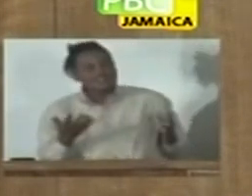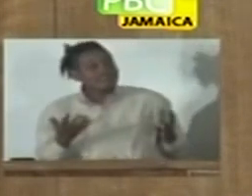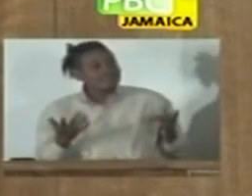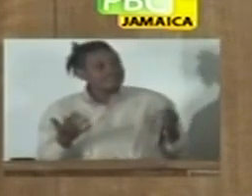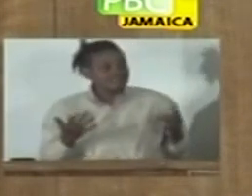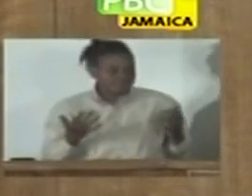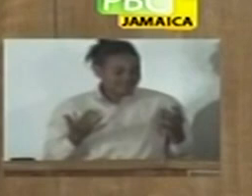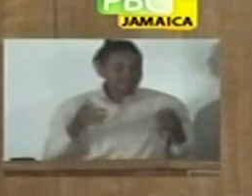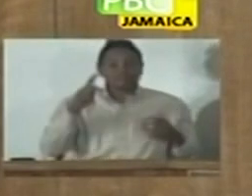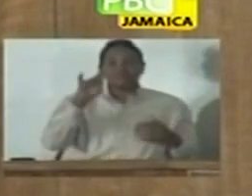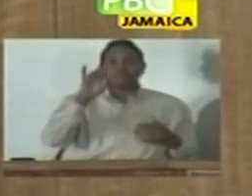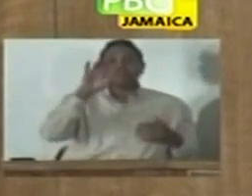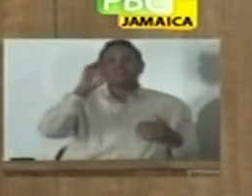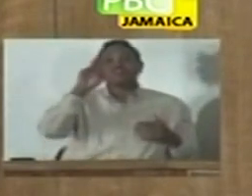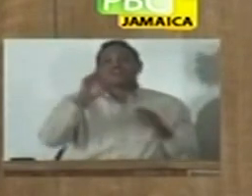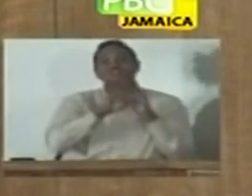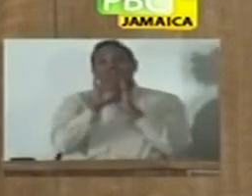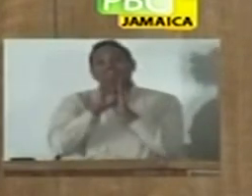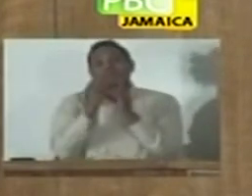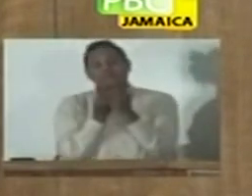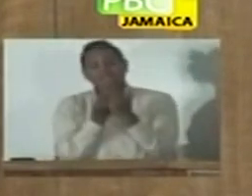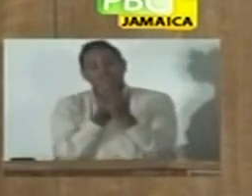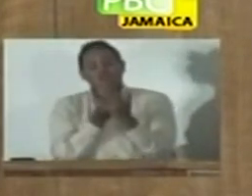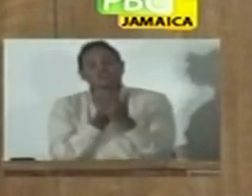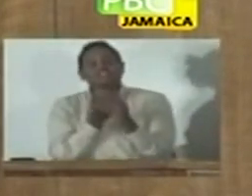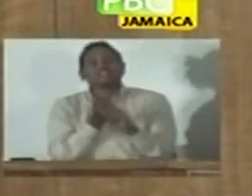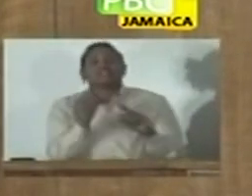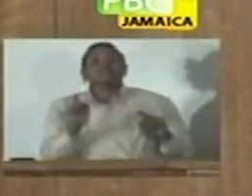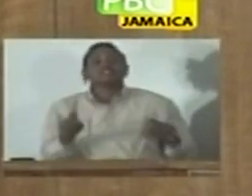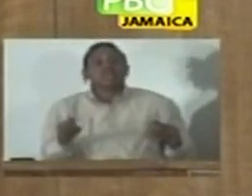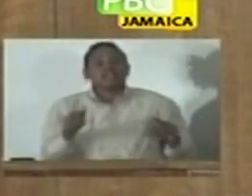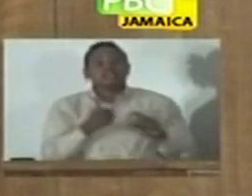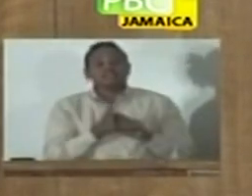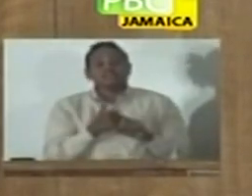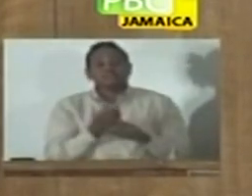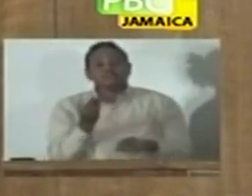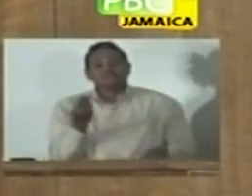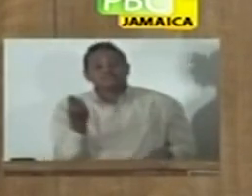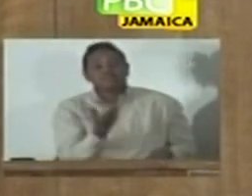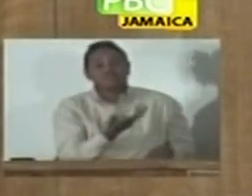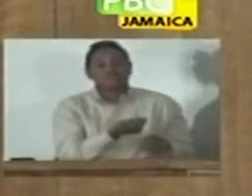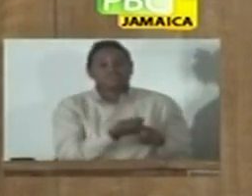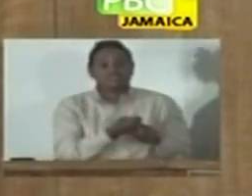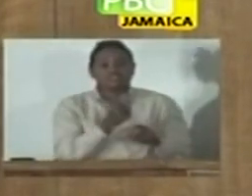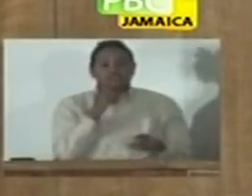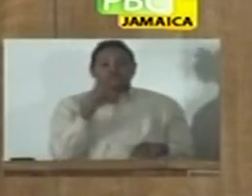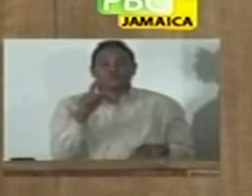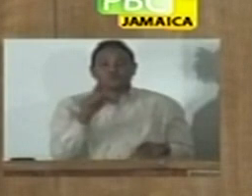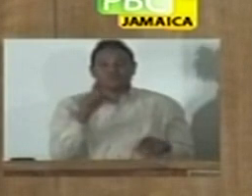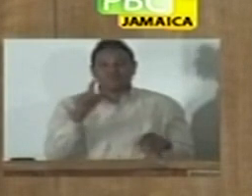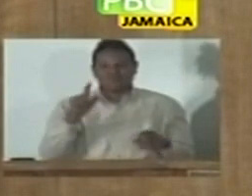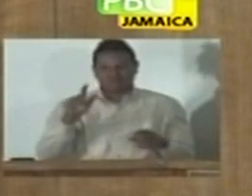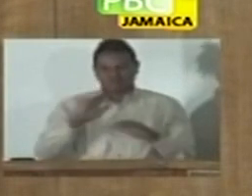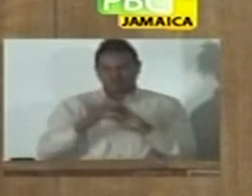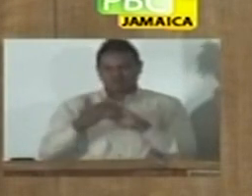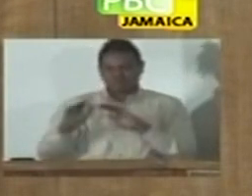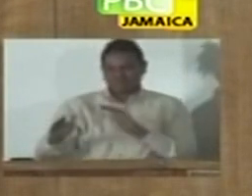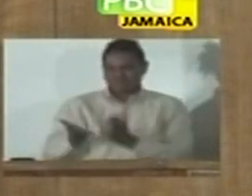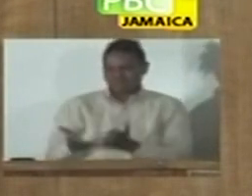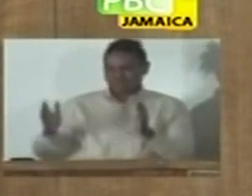the Petro-Carib Development Fund shall be credited to the consolidated fund to be